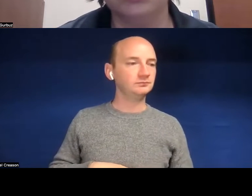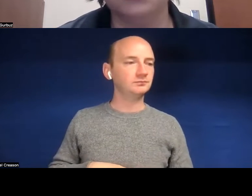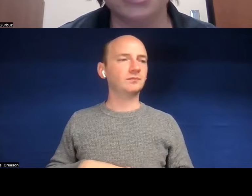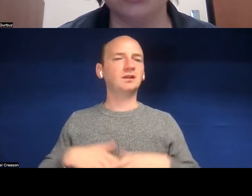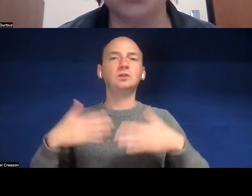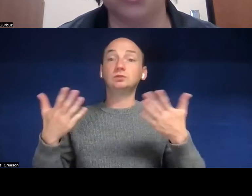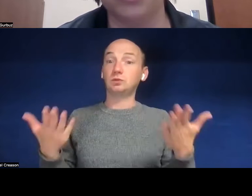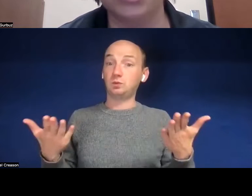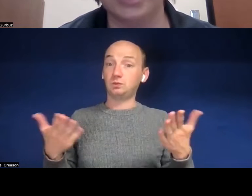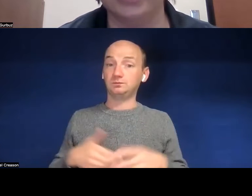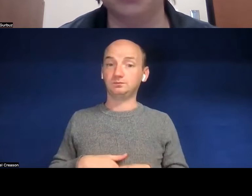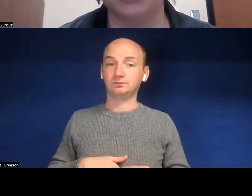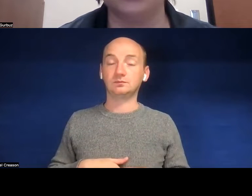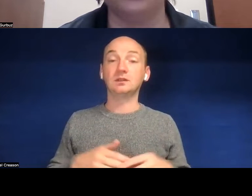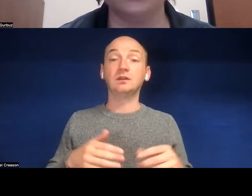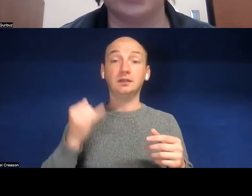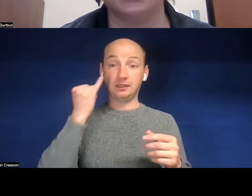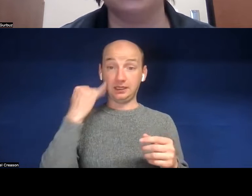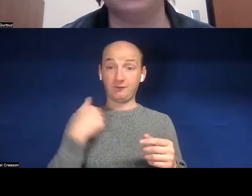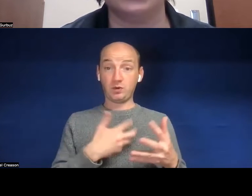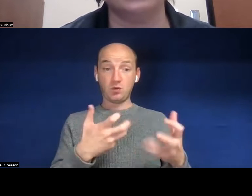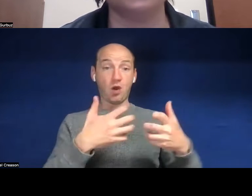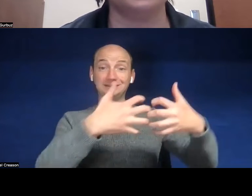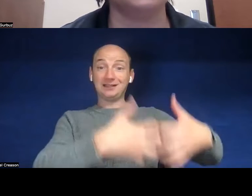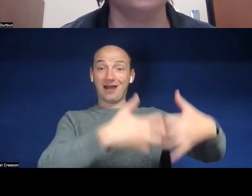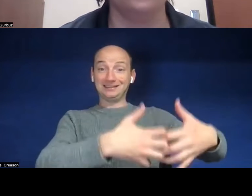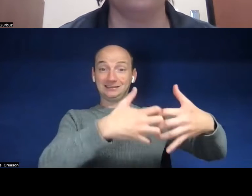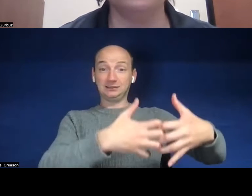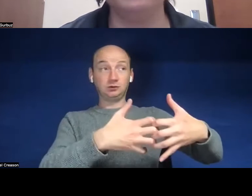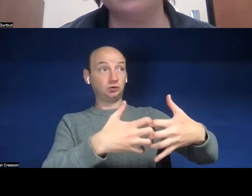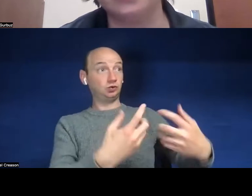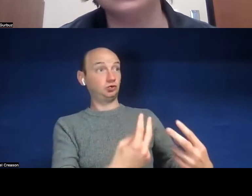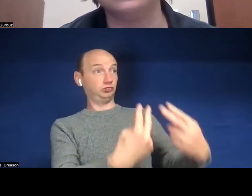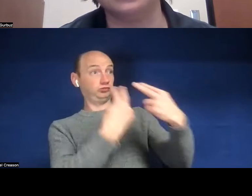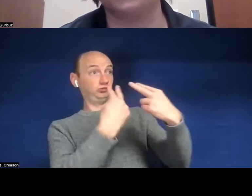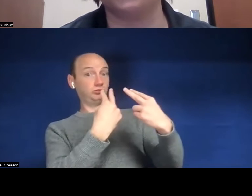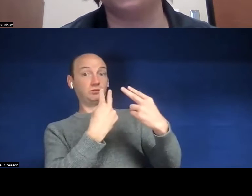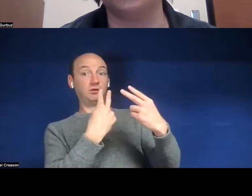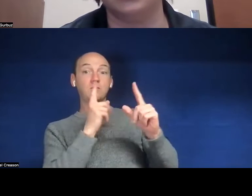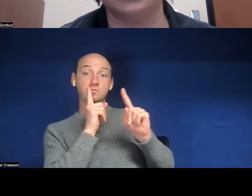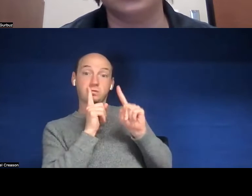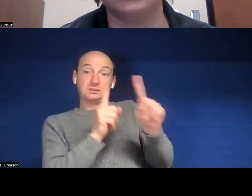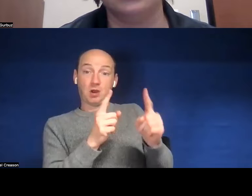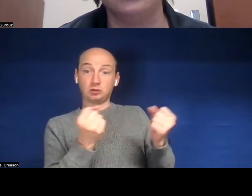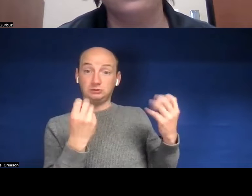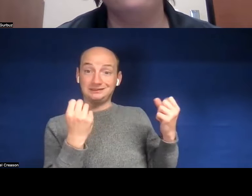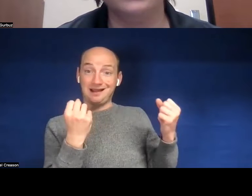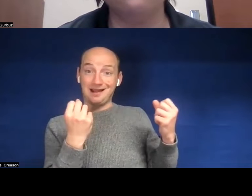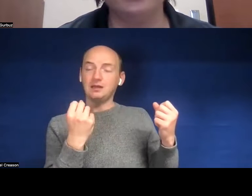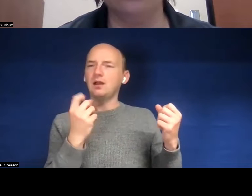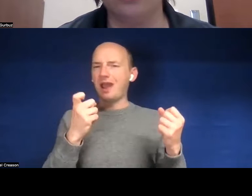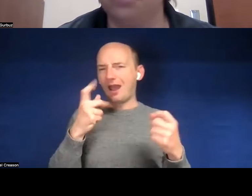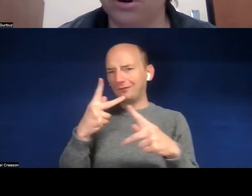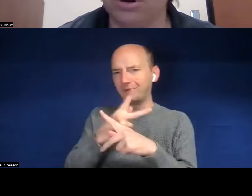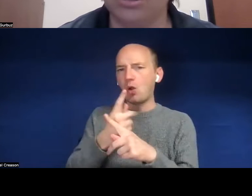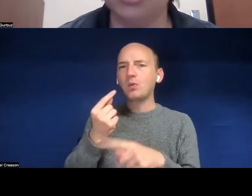enable device control with sign language, the first question we must answer is, what would be the best sensors for doing this? There